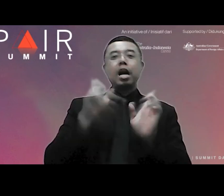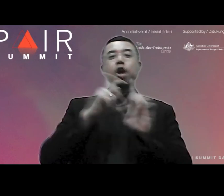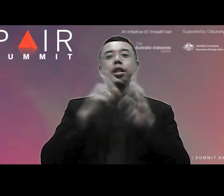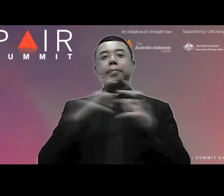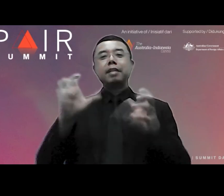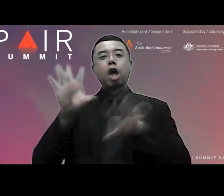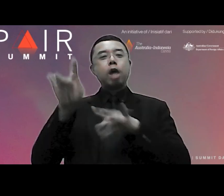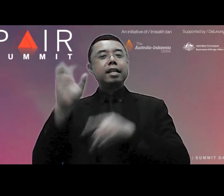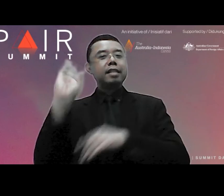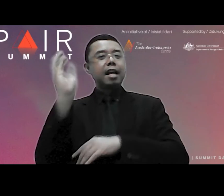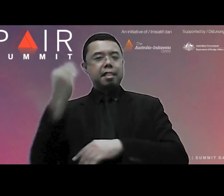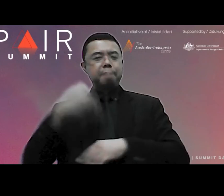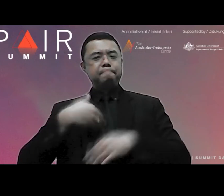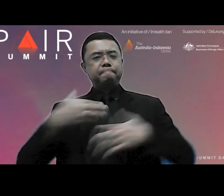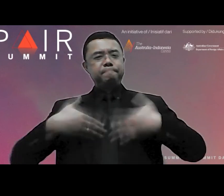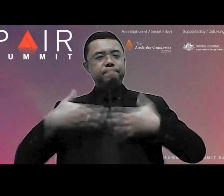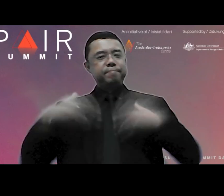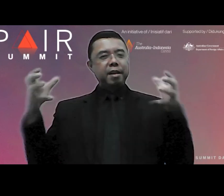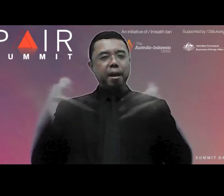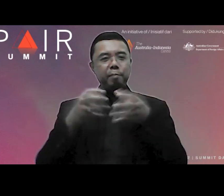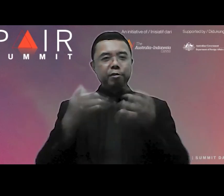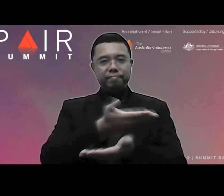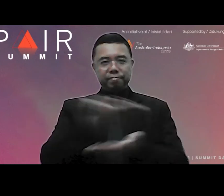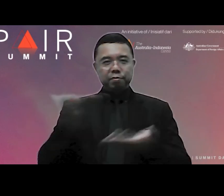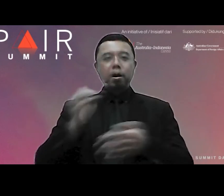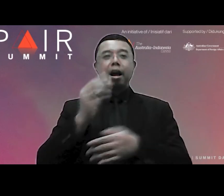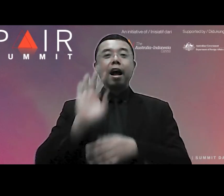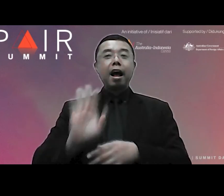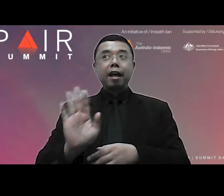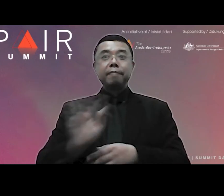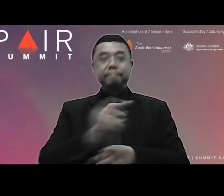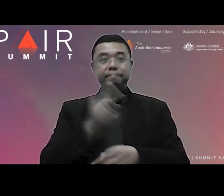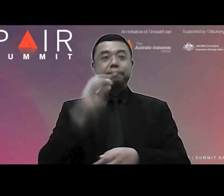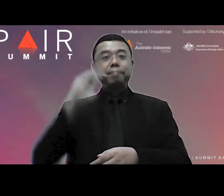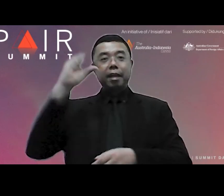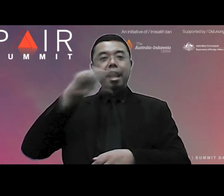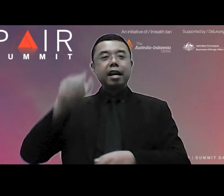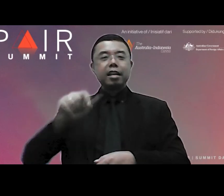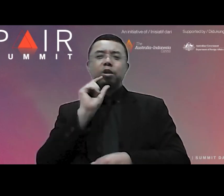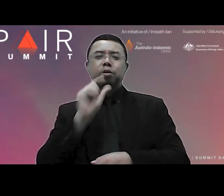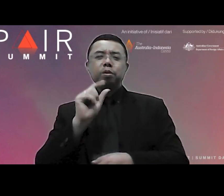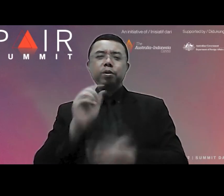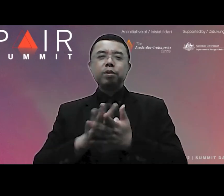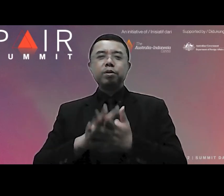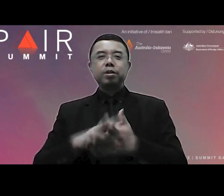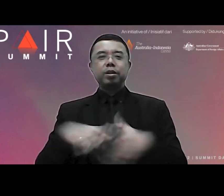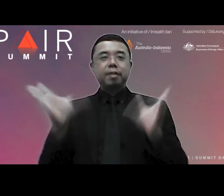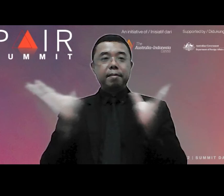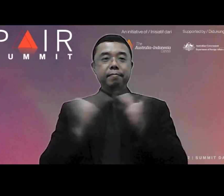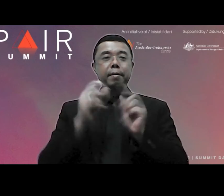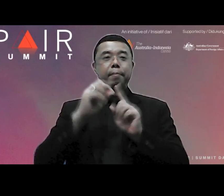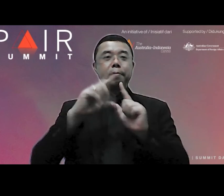you all this morning at the second AIC Paris Summit, and in particular to be able to close the